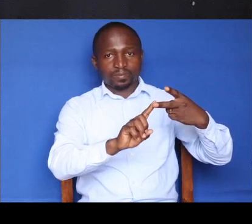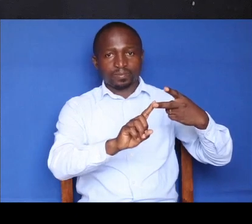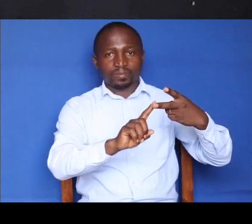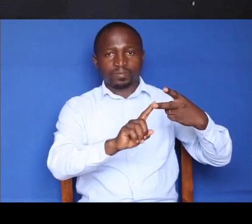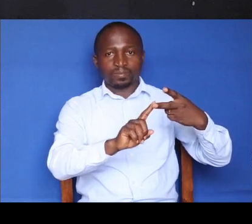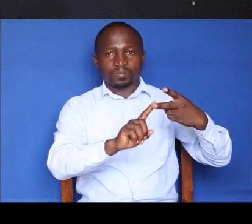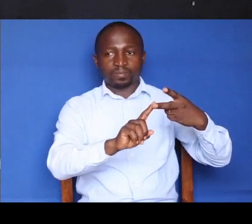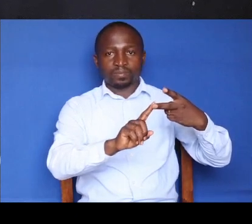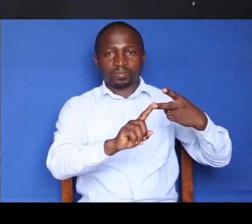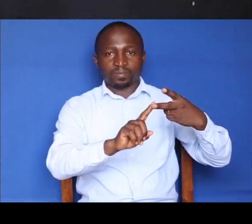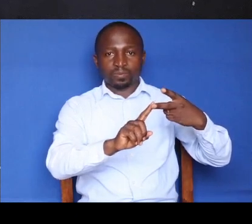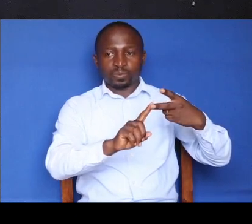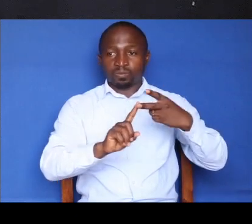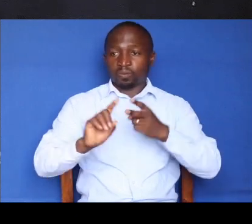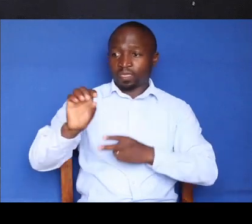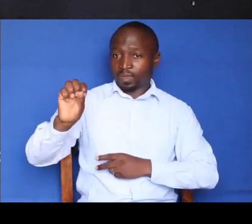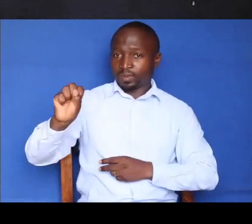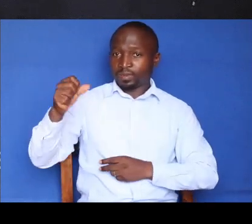static